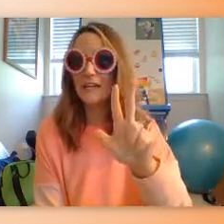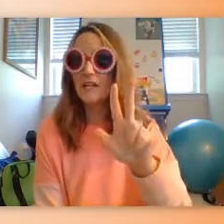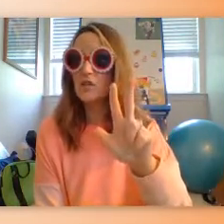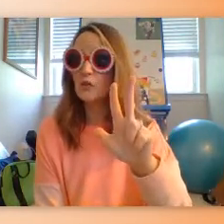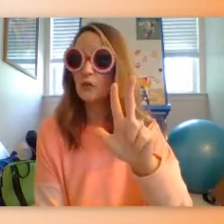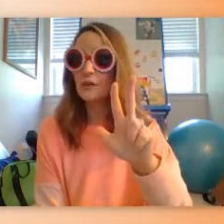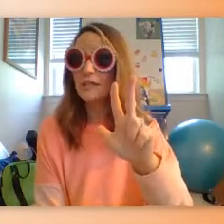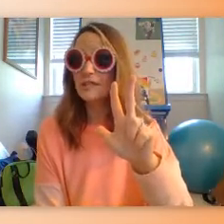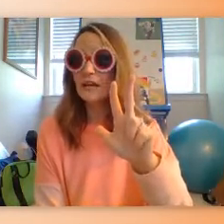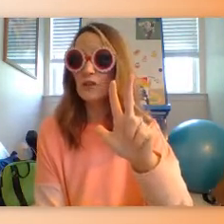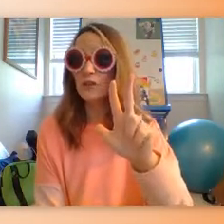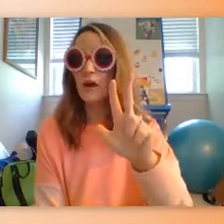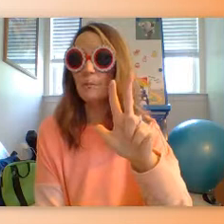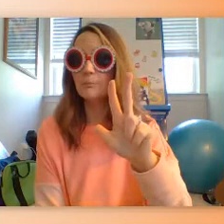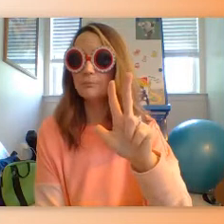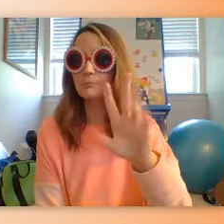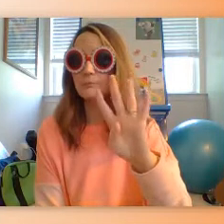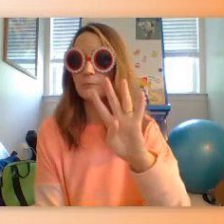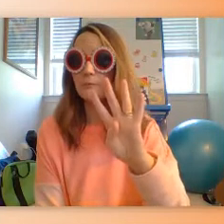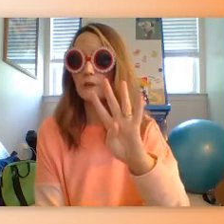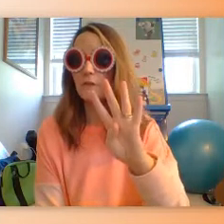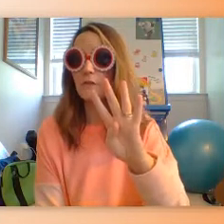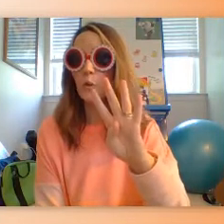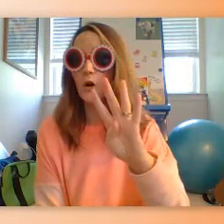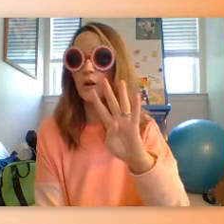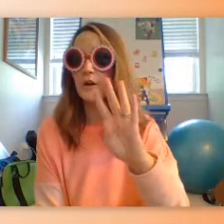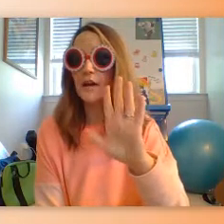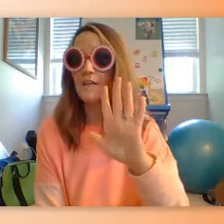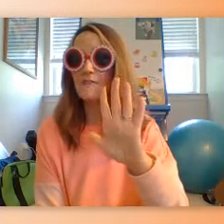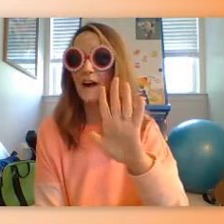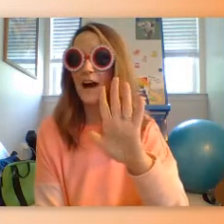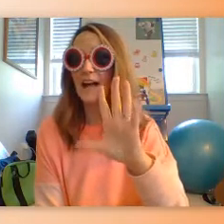1, 2, 3. So for 3, stick out your thumb.